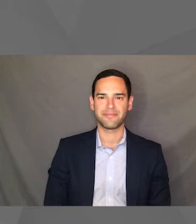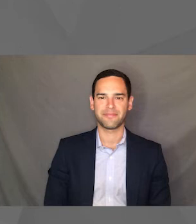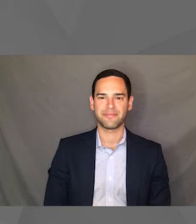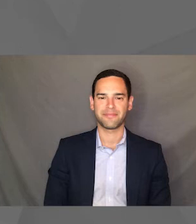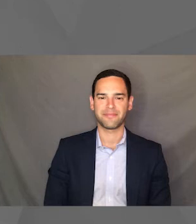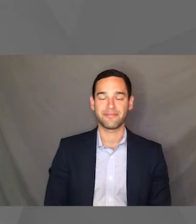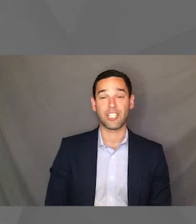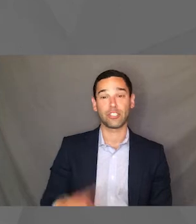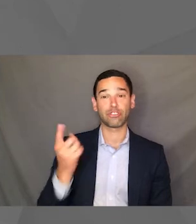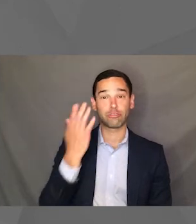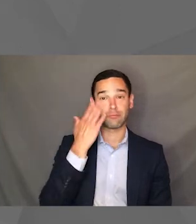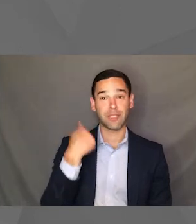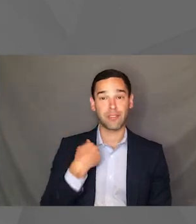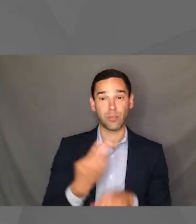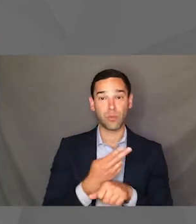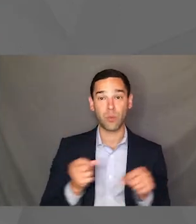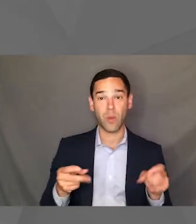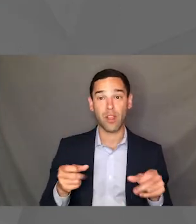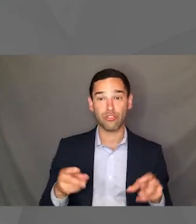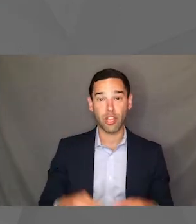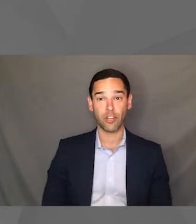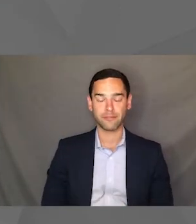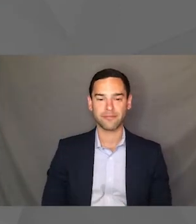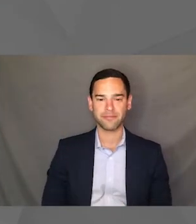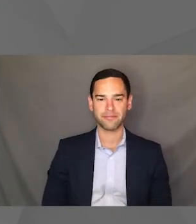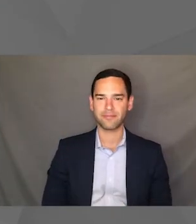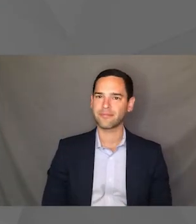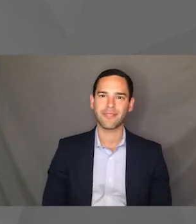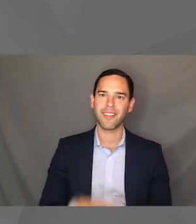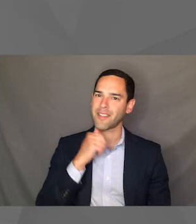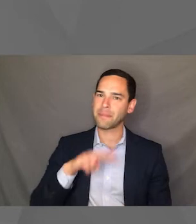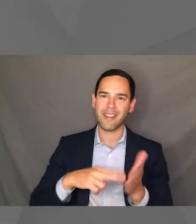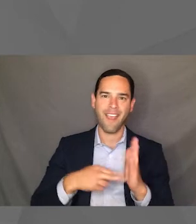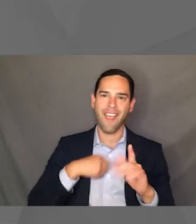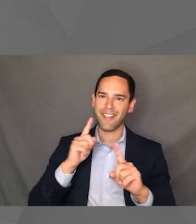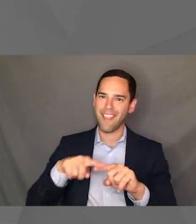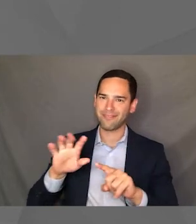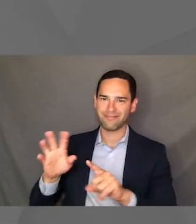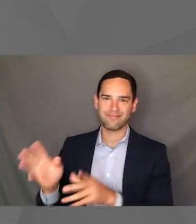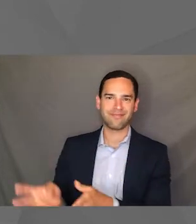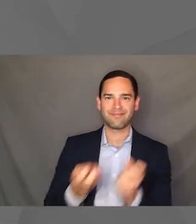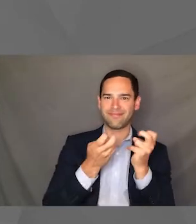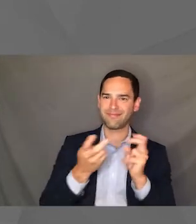And just because I use a wheelchair doesn't mean that I can't sweep you off your feet.